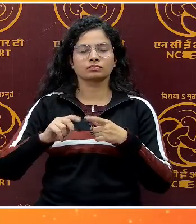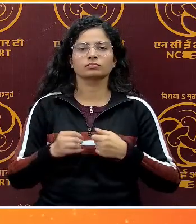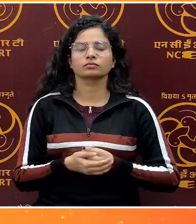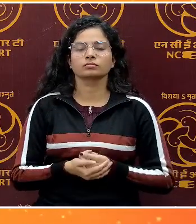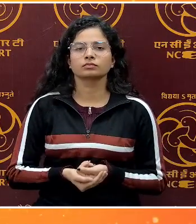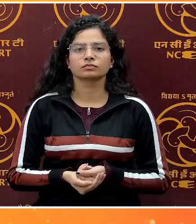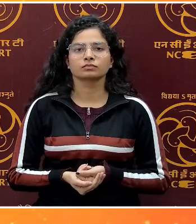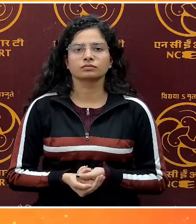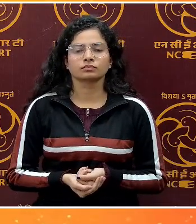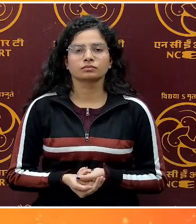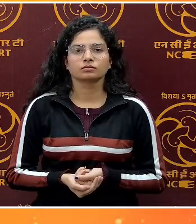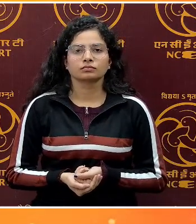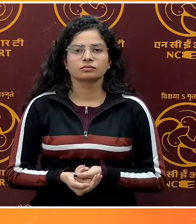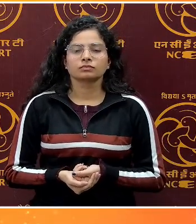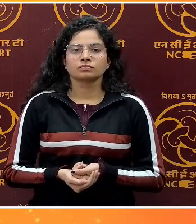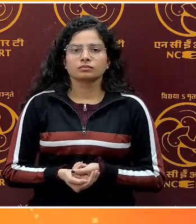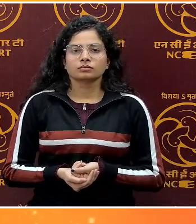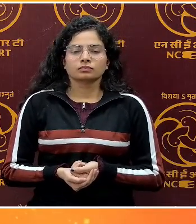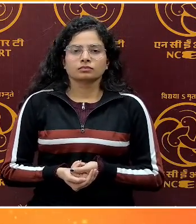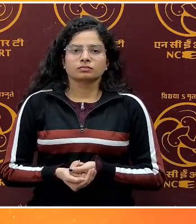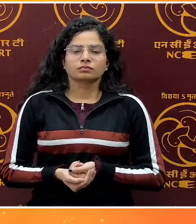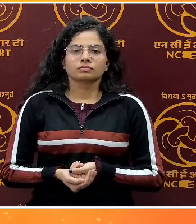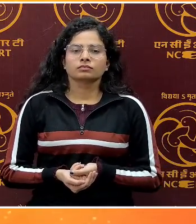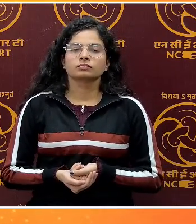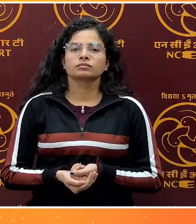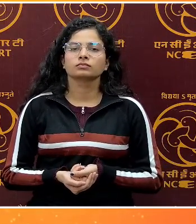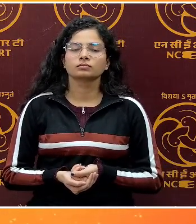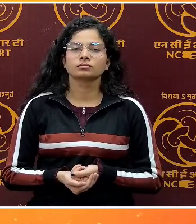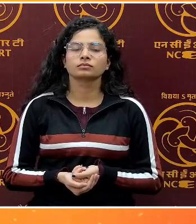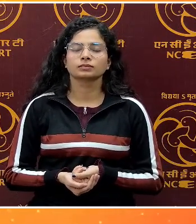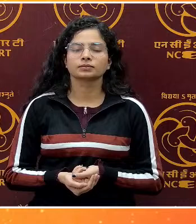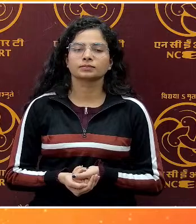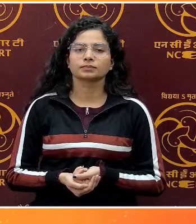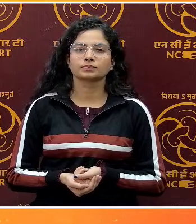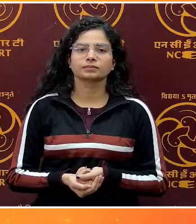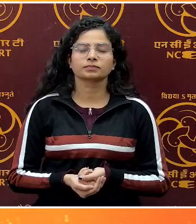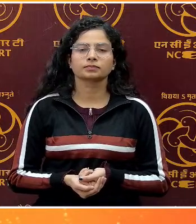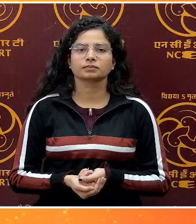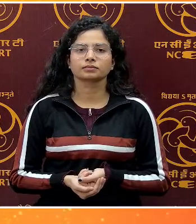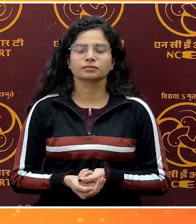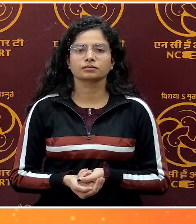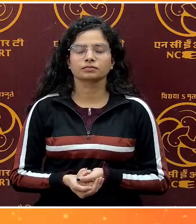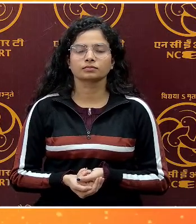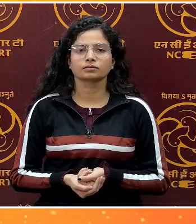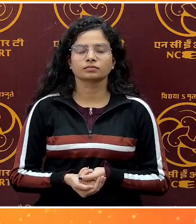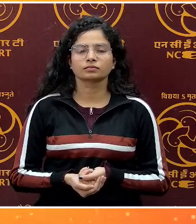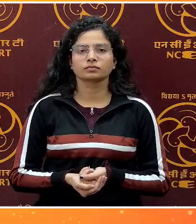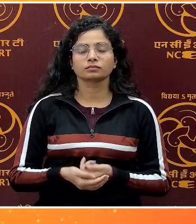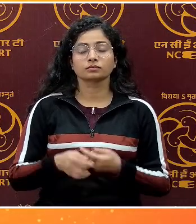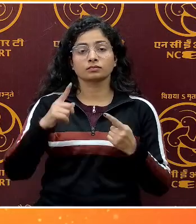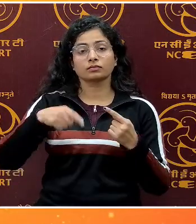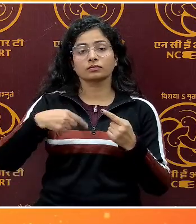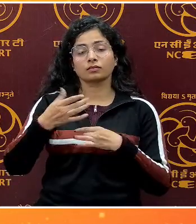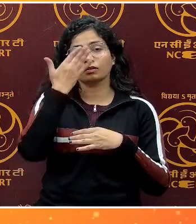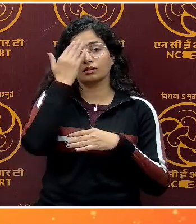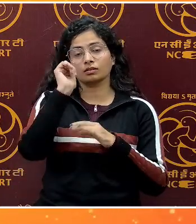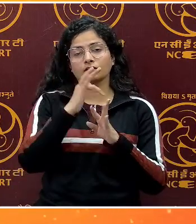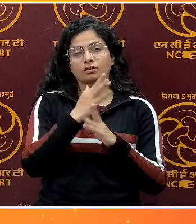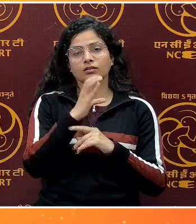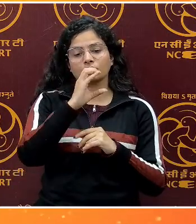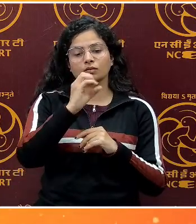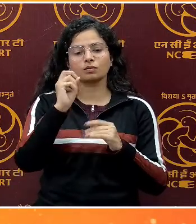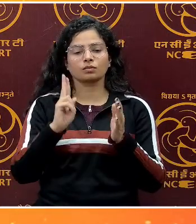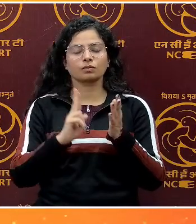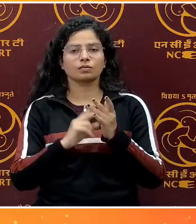also. This is what is your concave. Yes. Right. So always remember concave